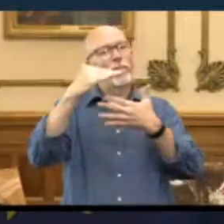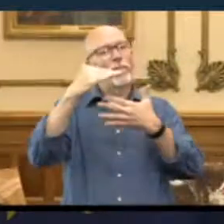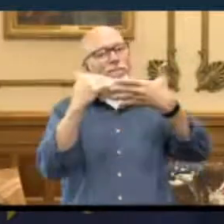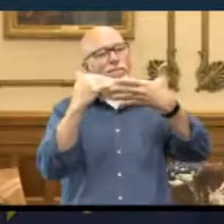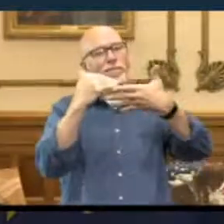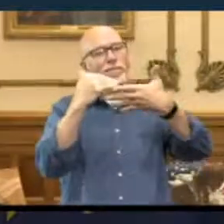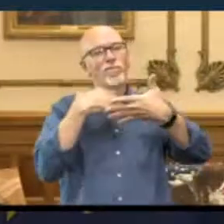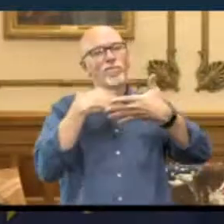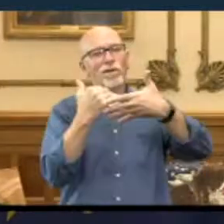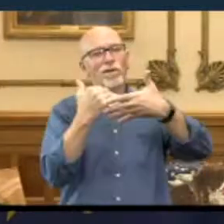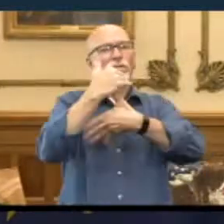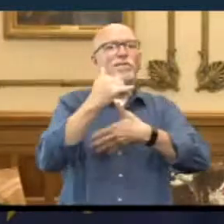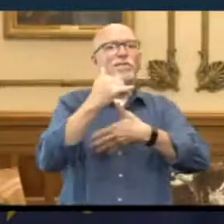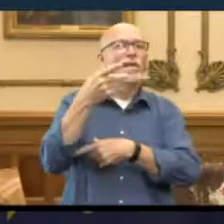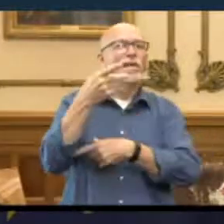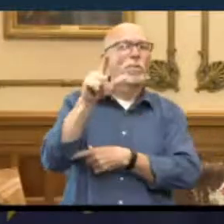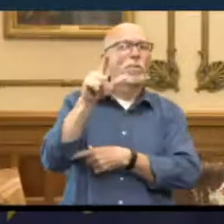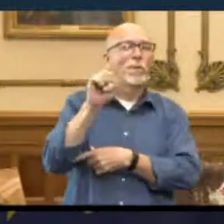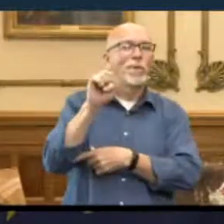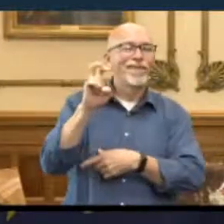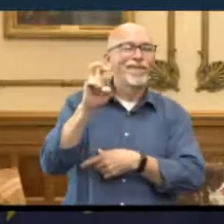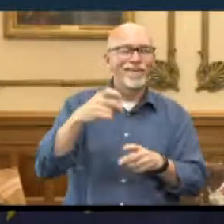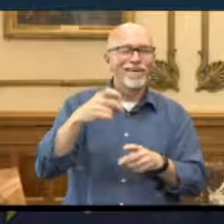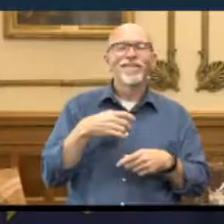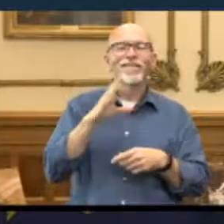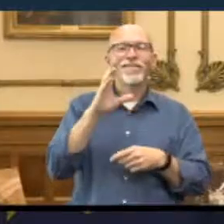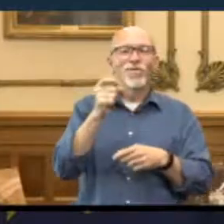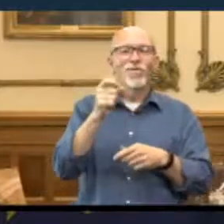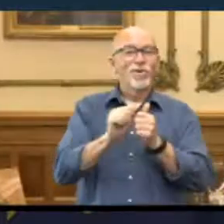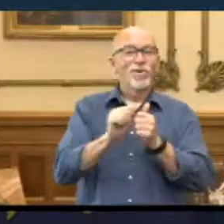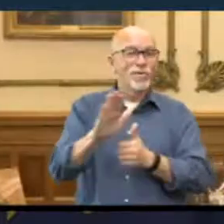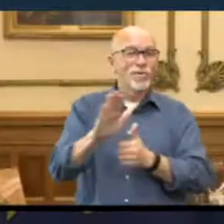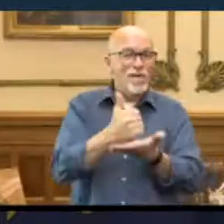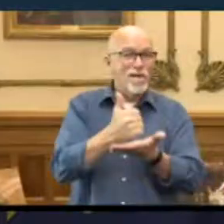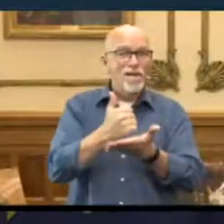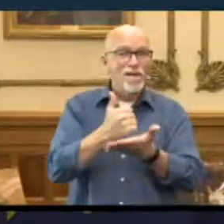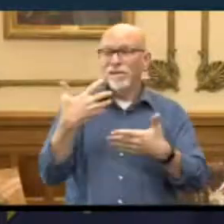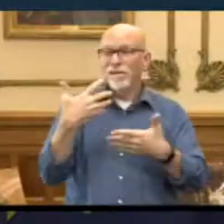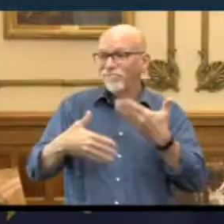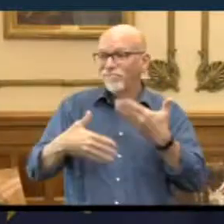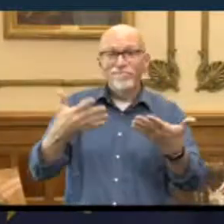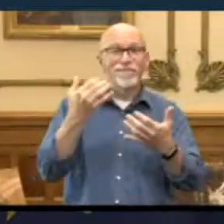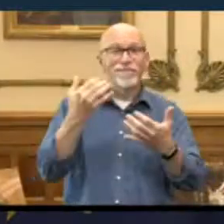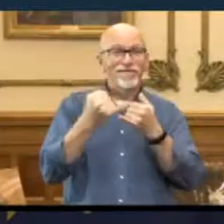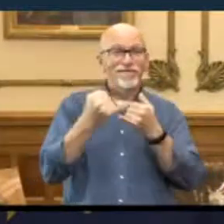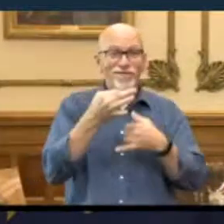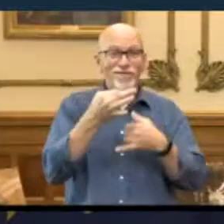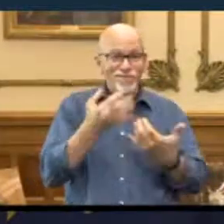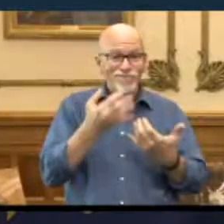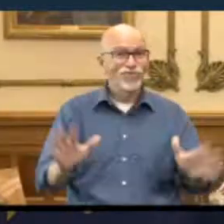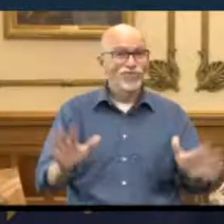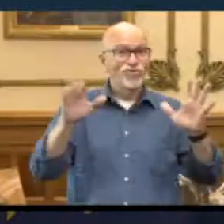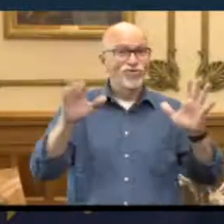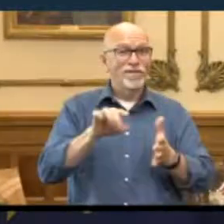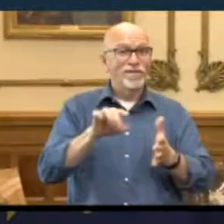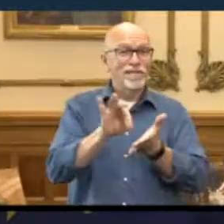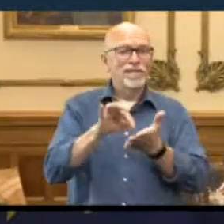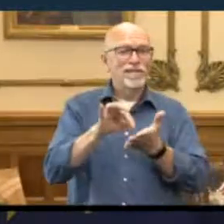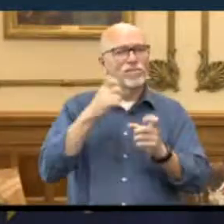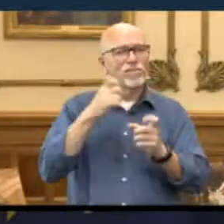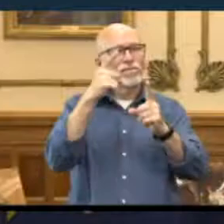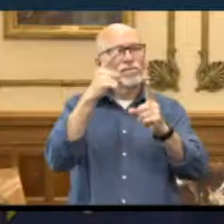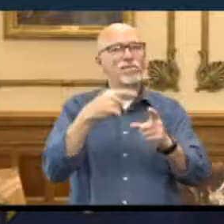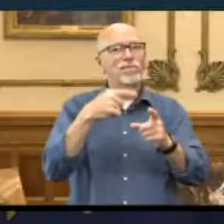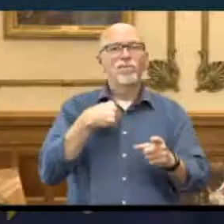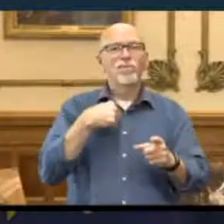back to pole position. And so with your help down the stretch in these final laps, so to speak, let's shoot for number